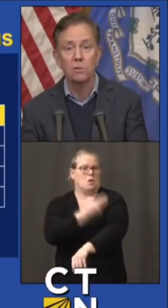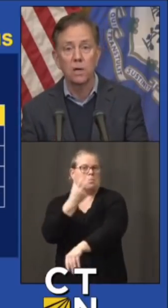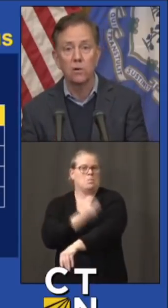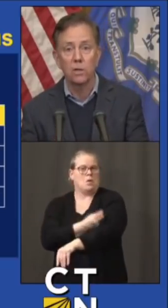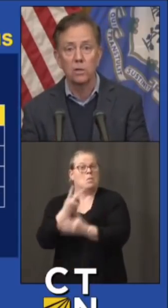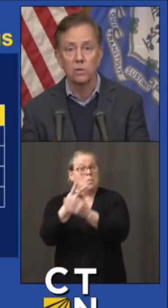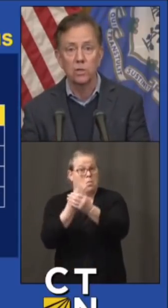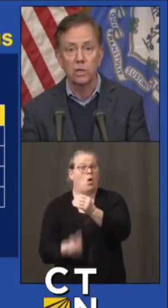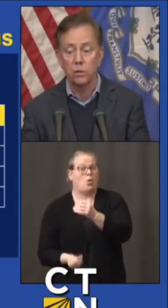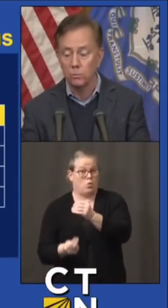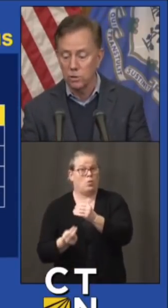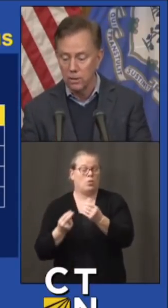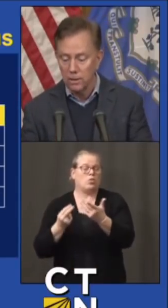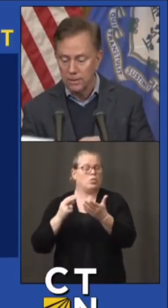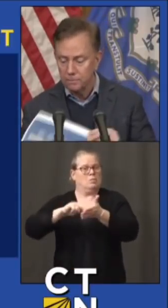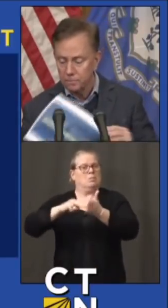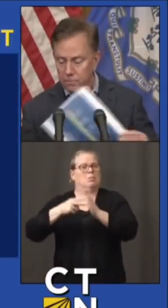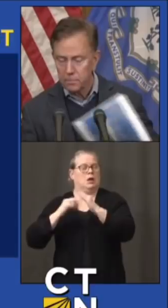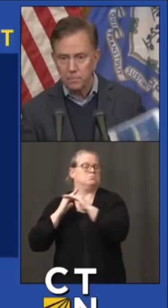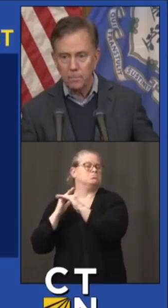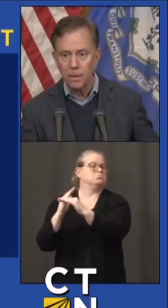beyond healthcare in the nursing homes.